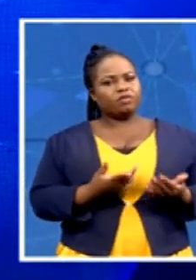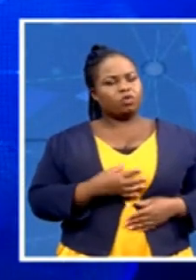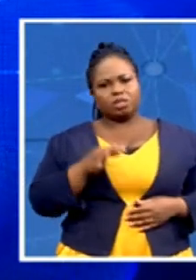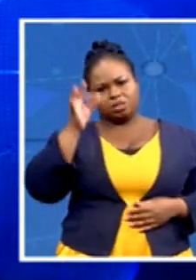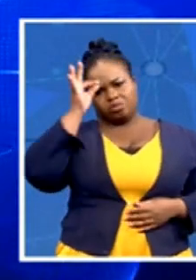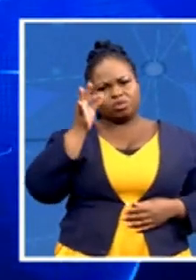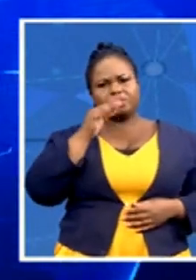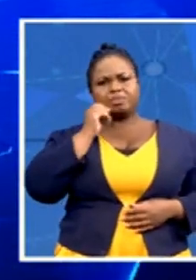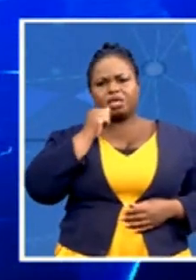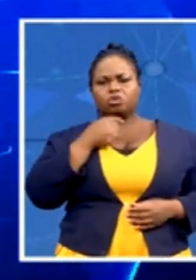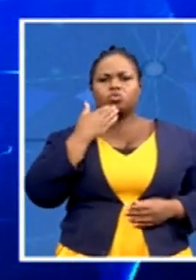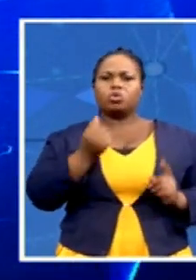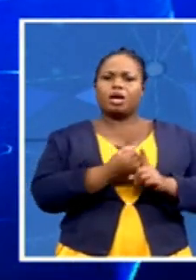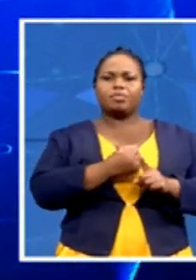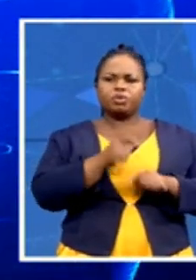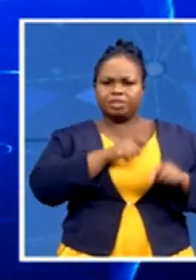on this story.